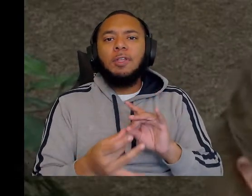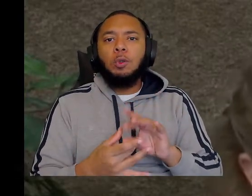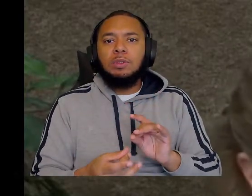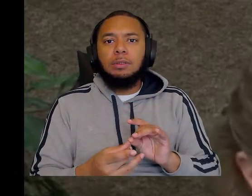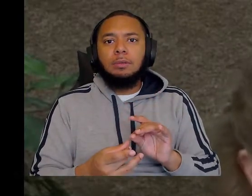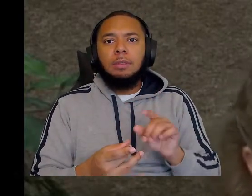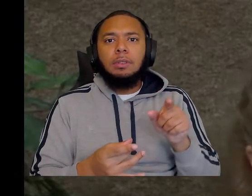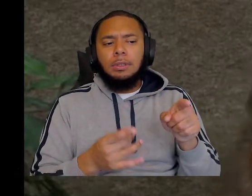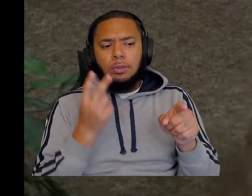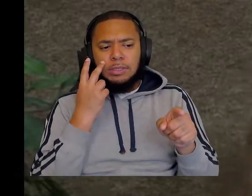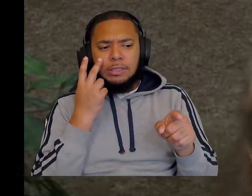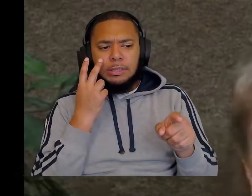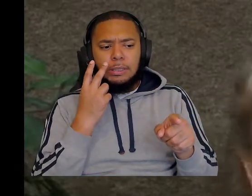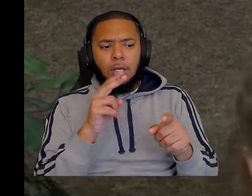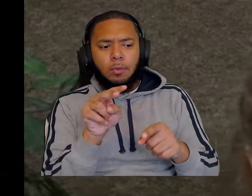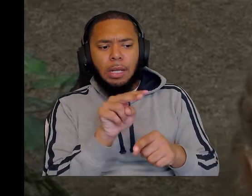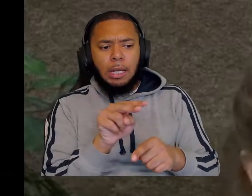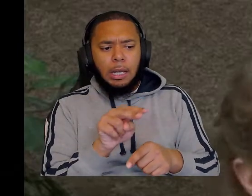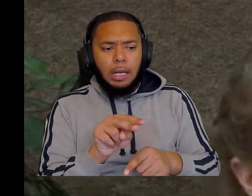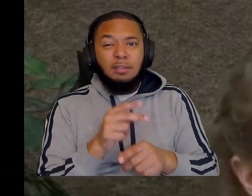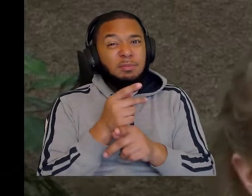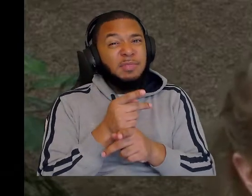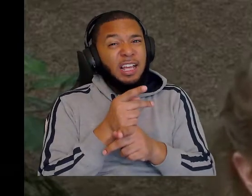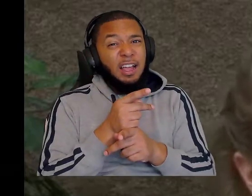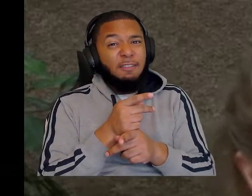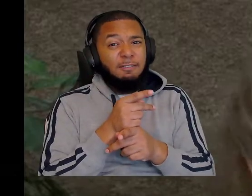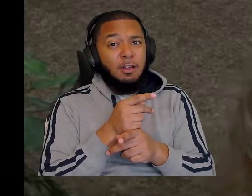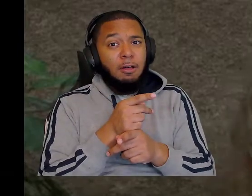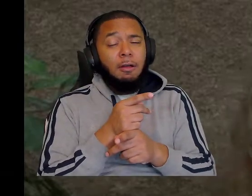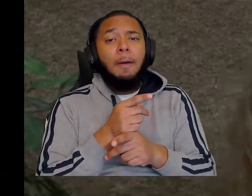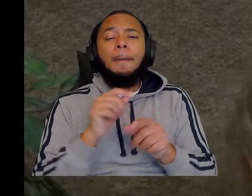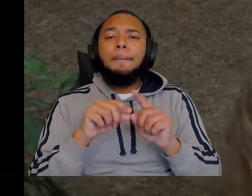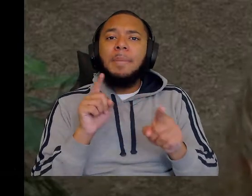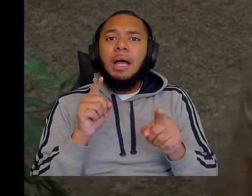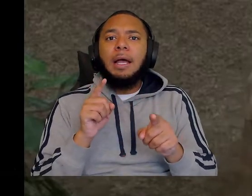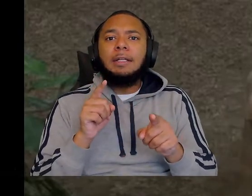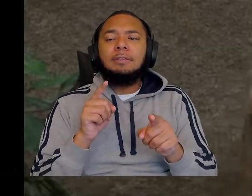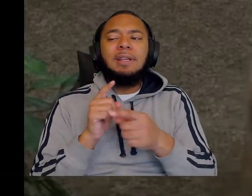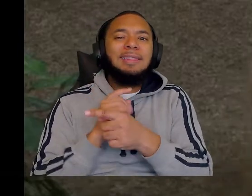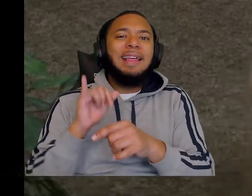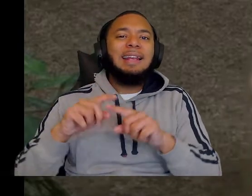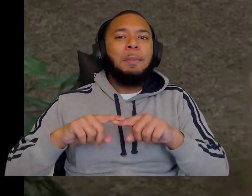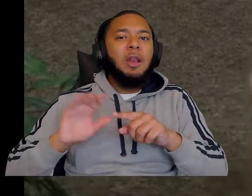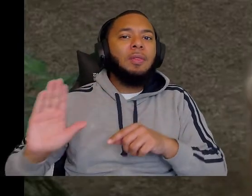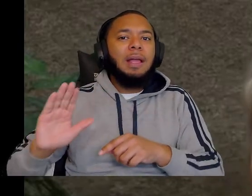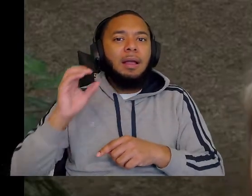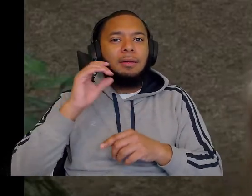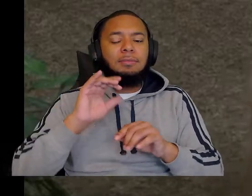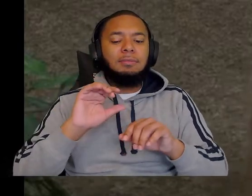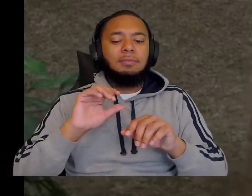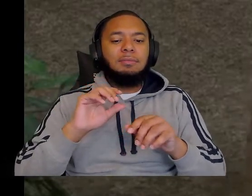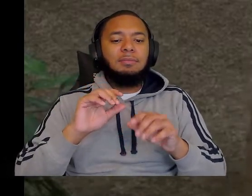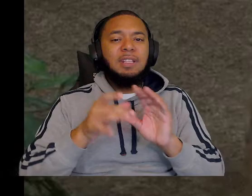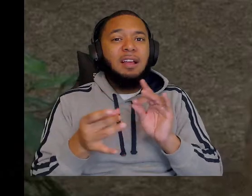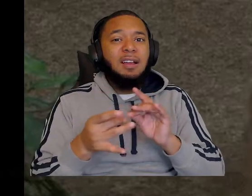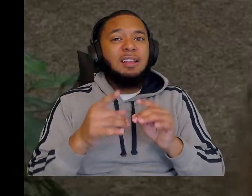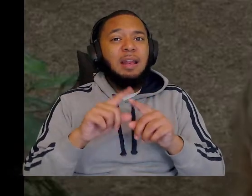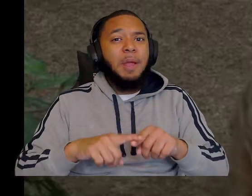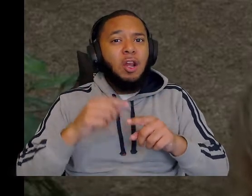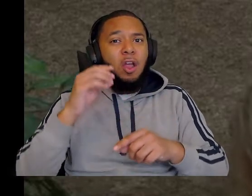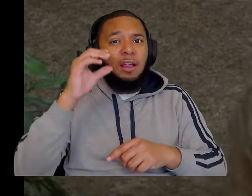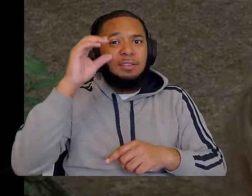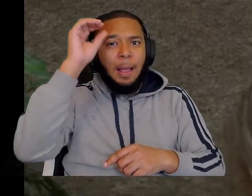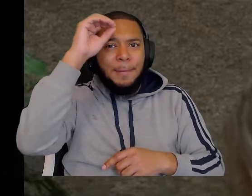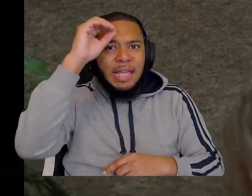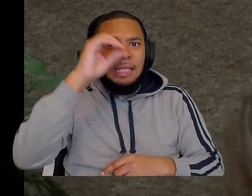manner perhaps this doctor had, or how people have felt about it. Again, you need to be careful of those, but it